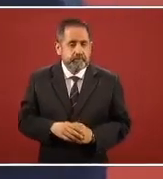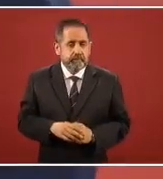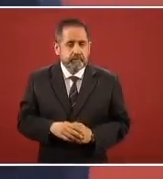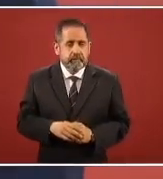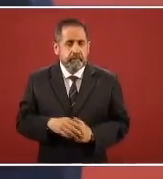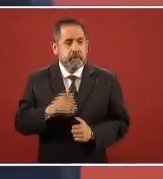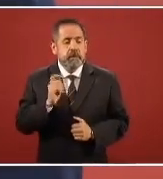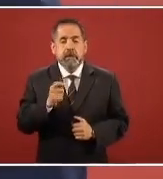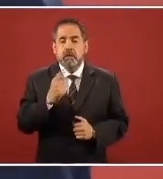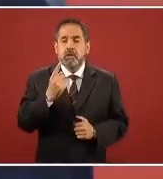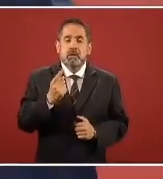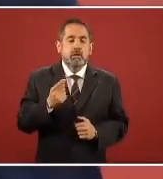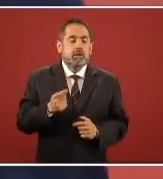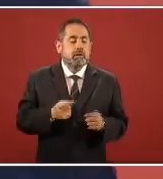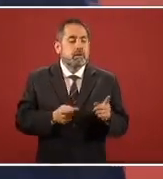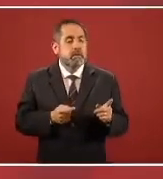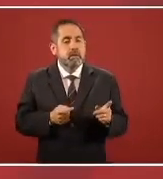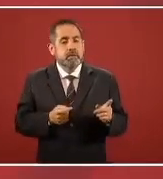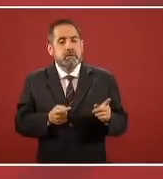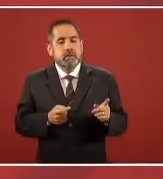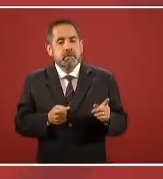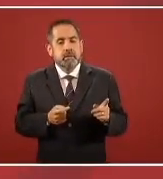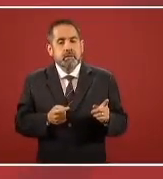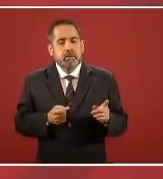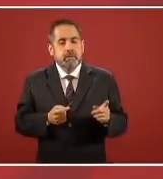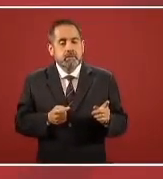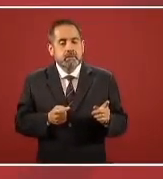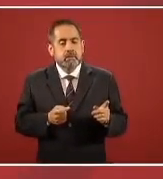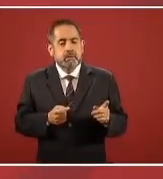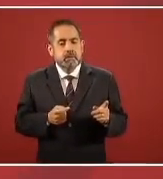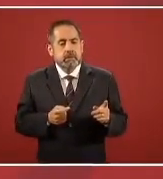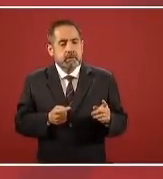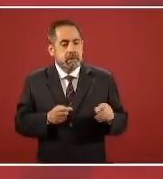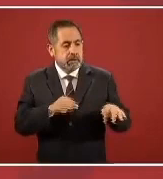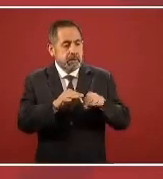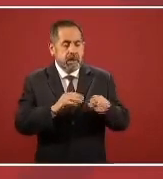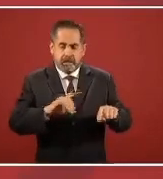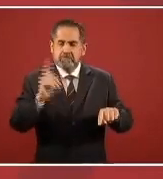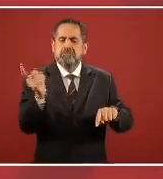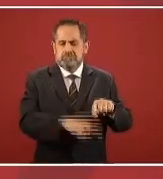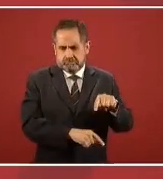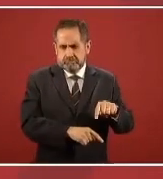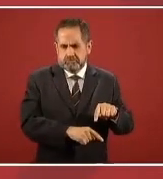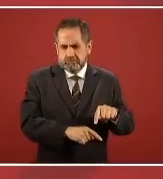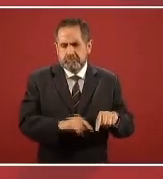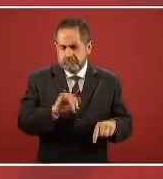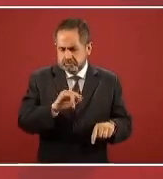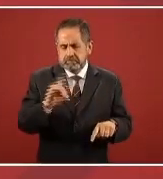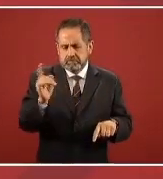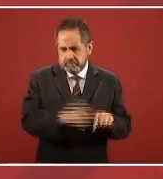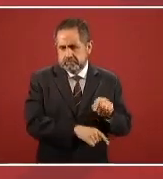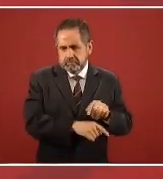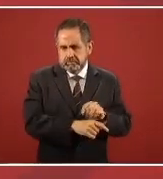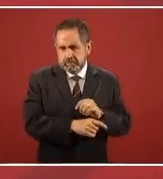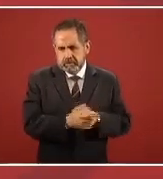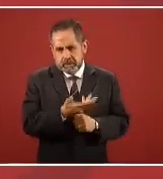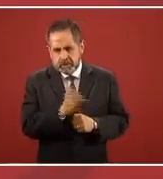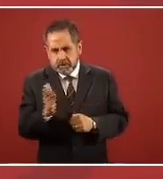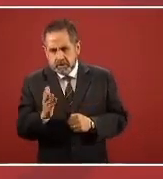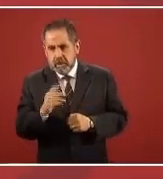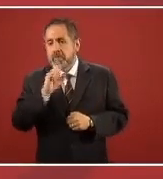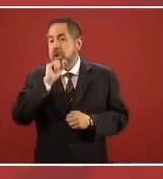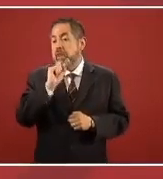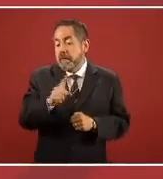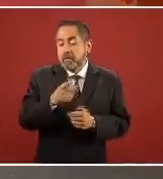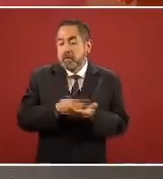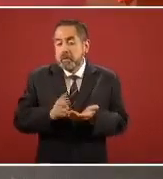se les va a not only quitar del cargo, will they be taken from charge, sino se les va a